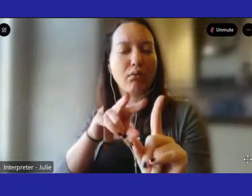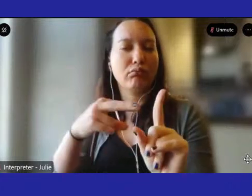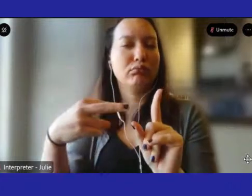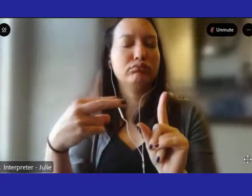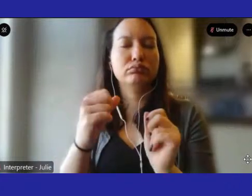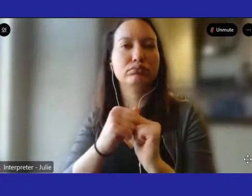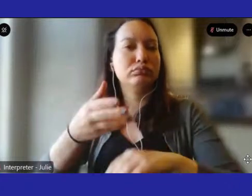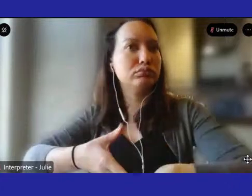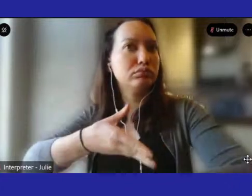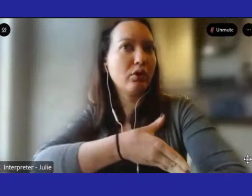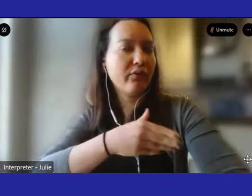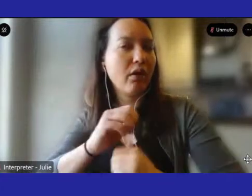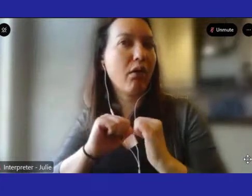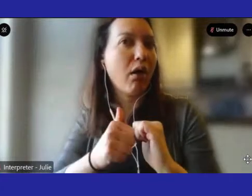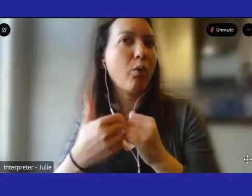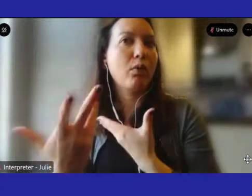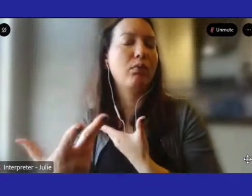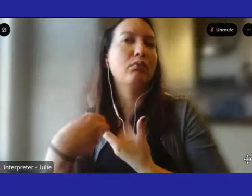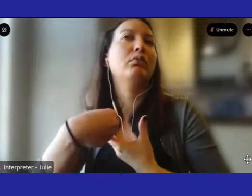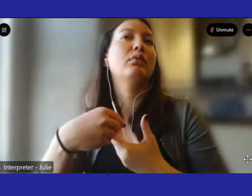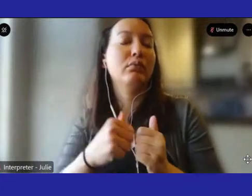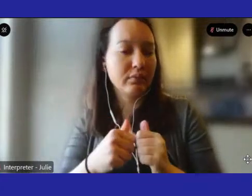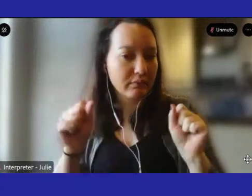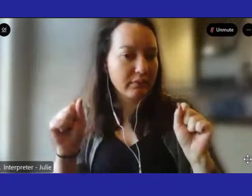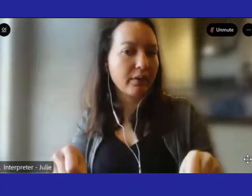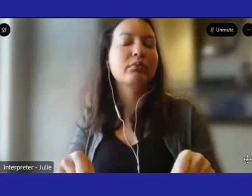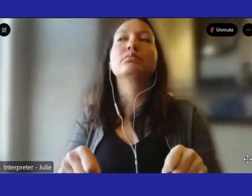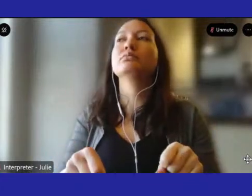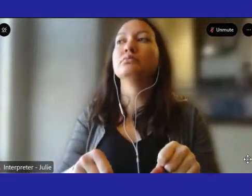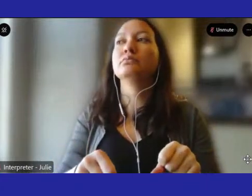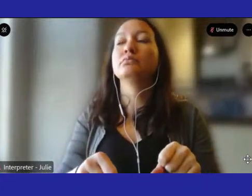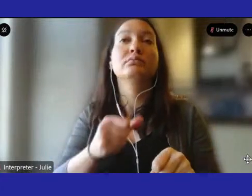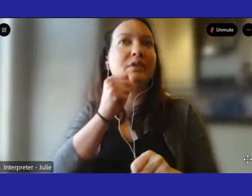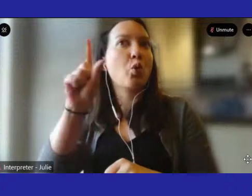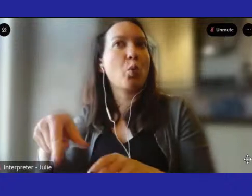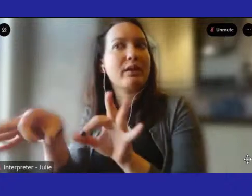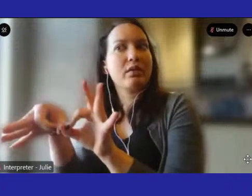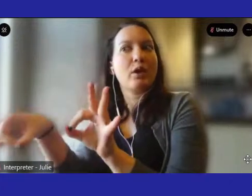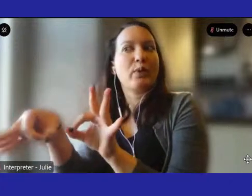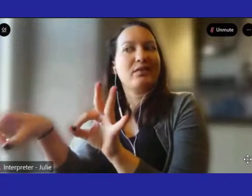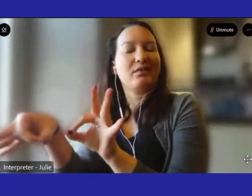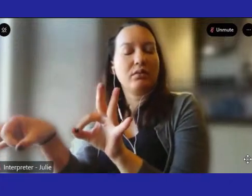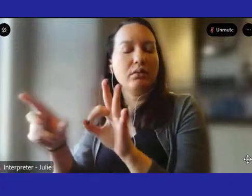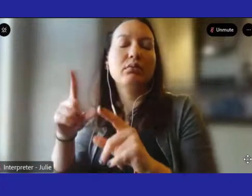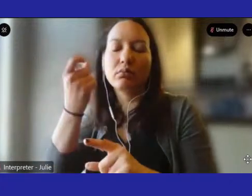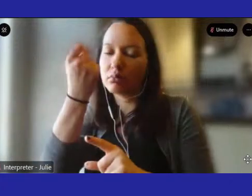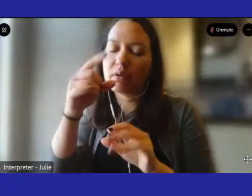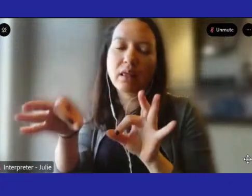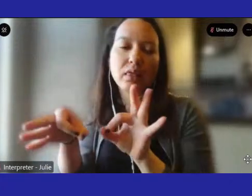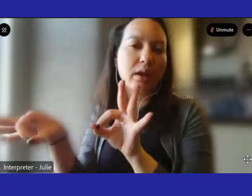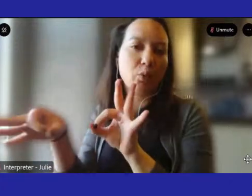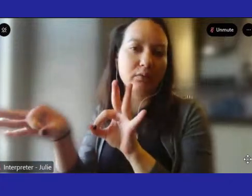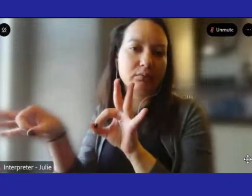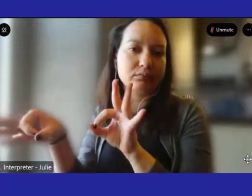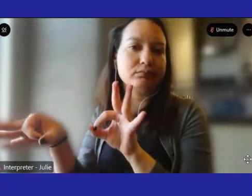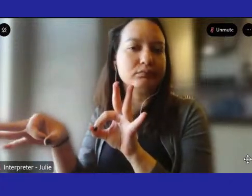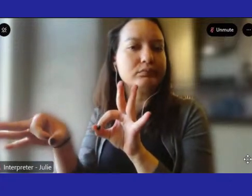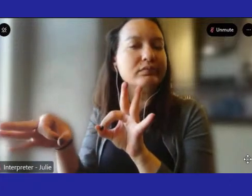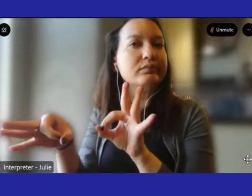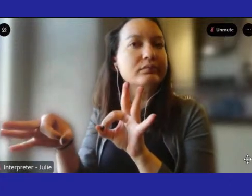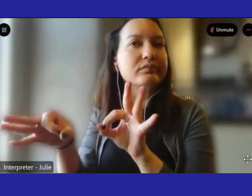we might do, which could be outside of language, but language is a significant one that we work with.